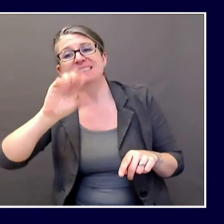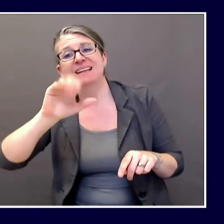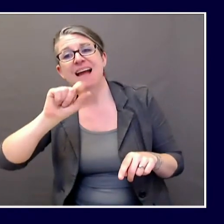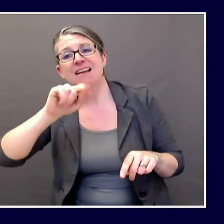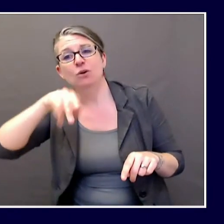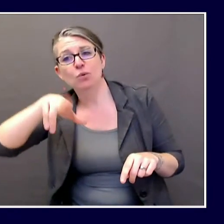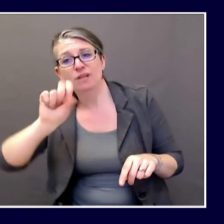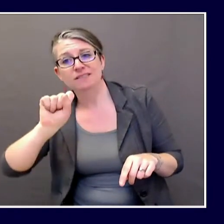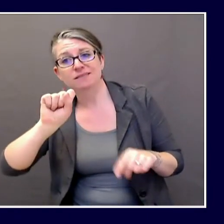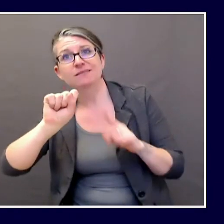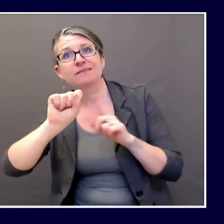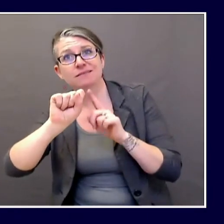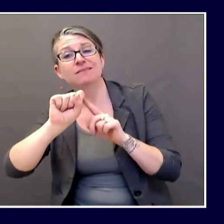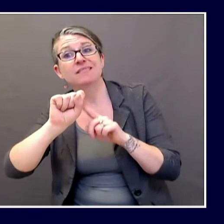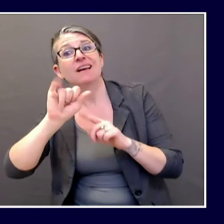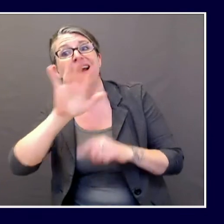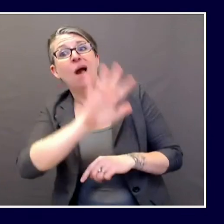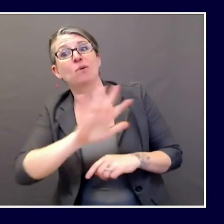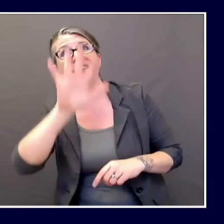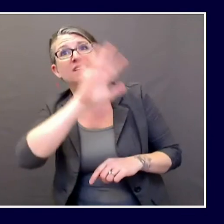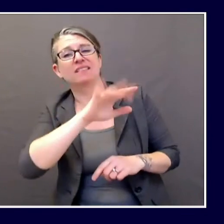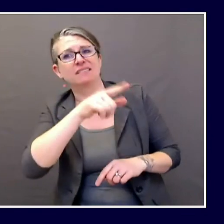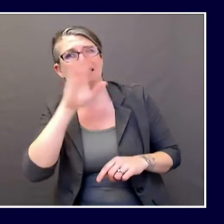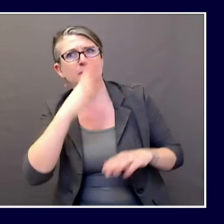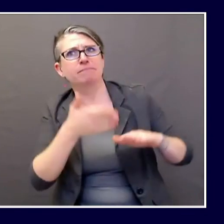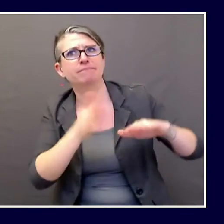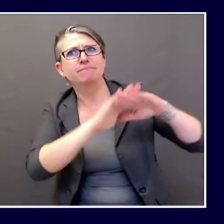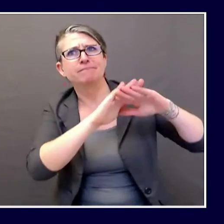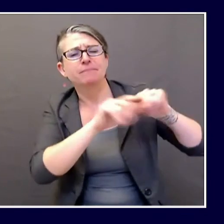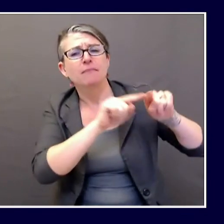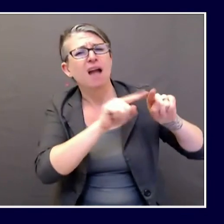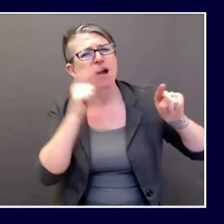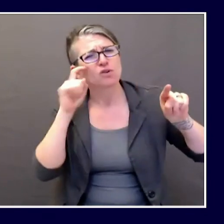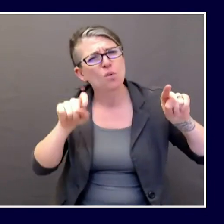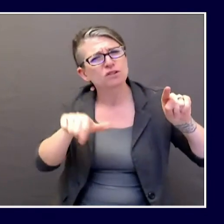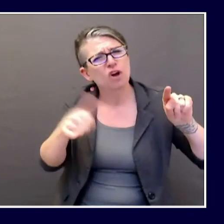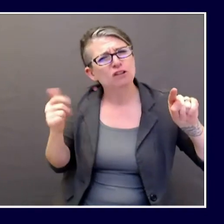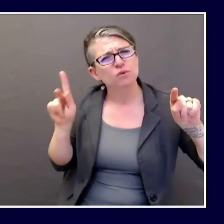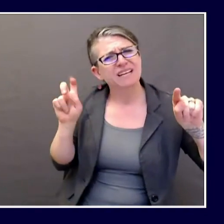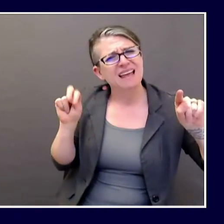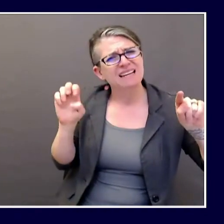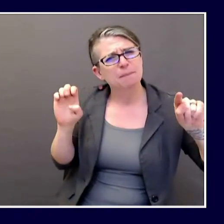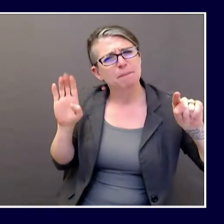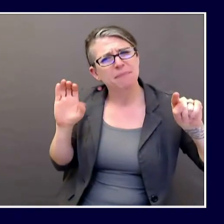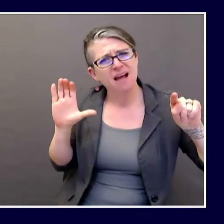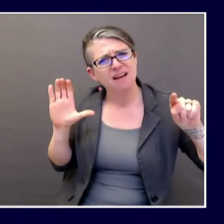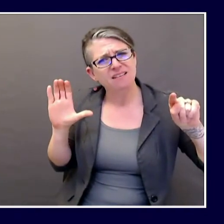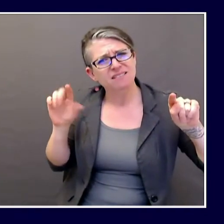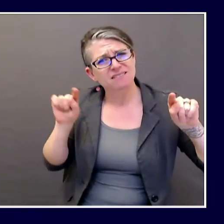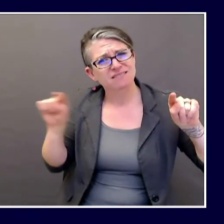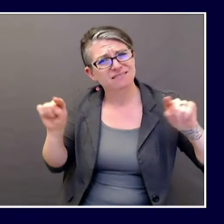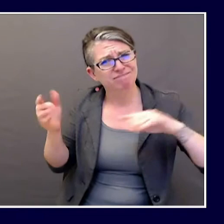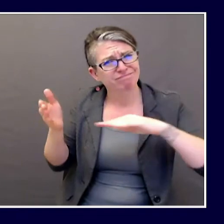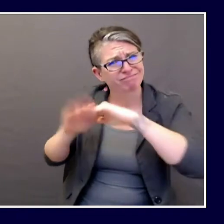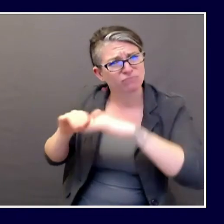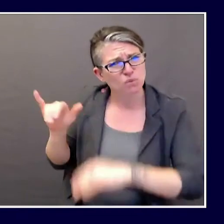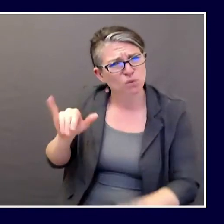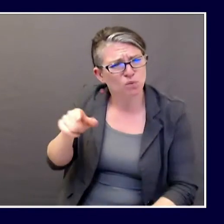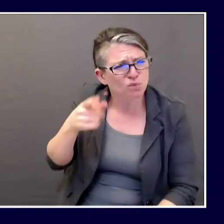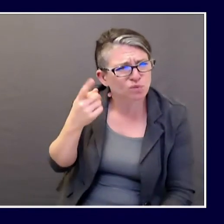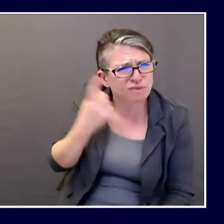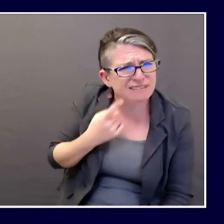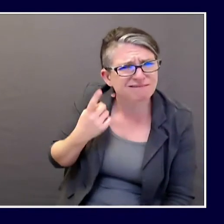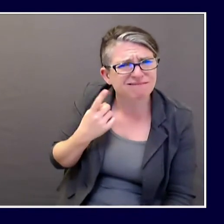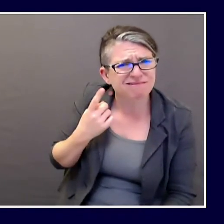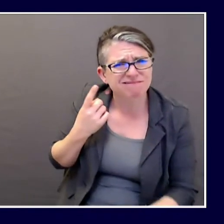is one, it has been, relatively speaking, not an area of significant transmission.